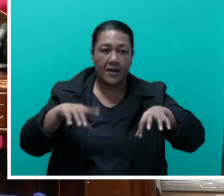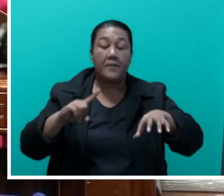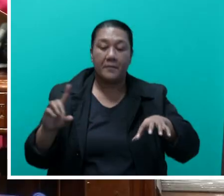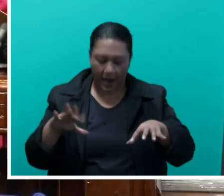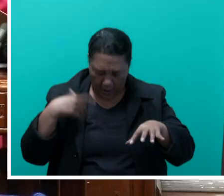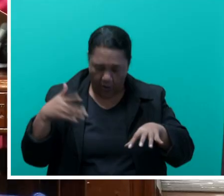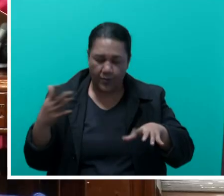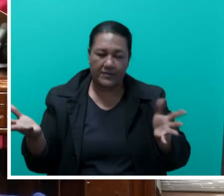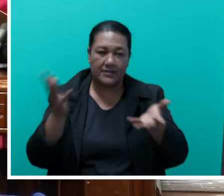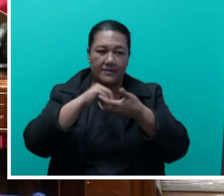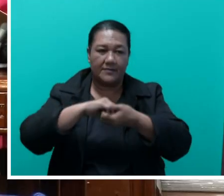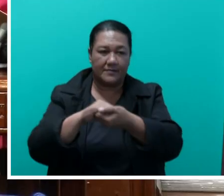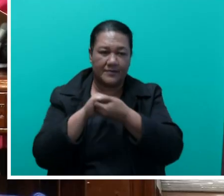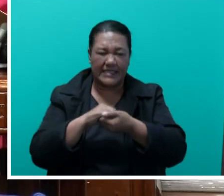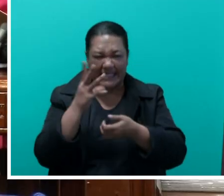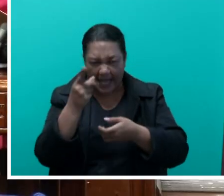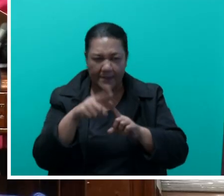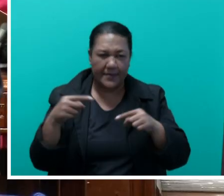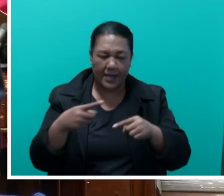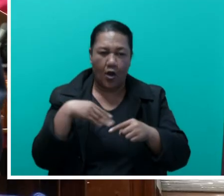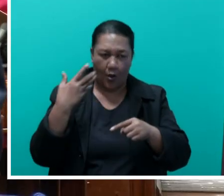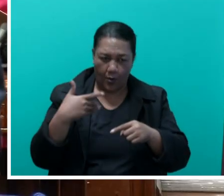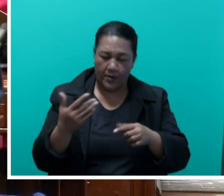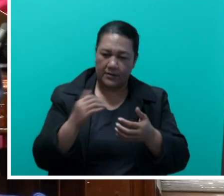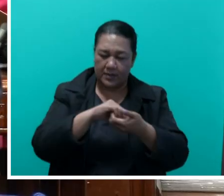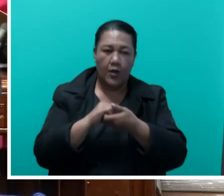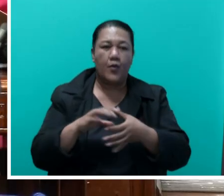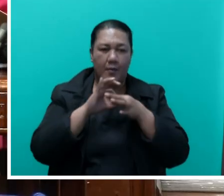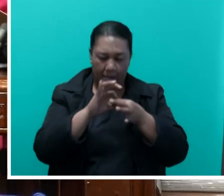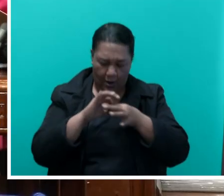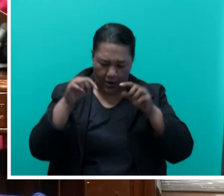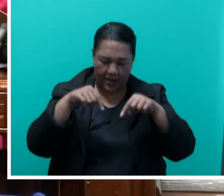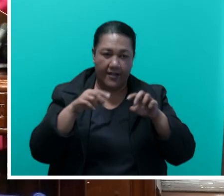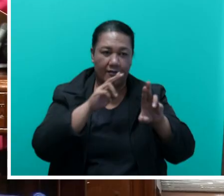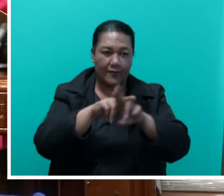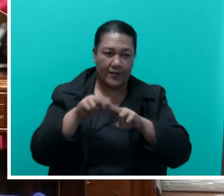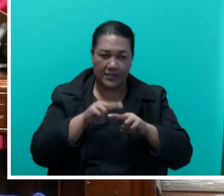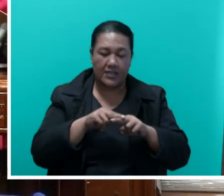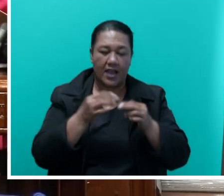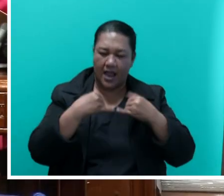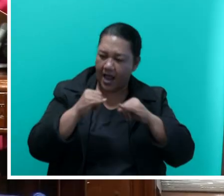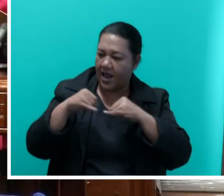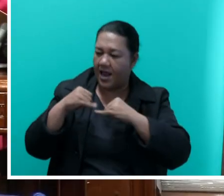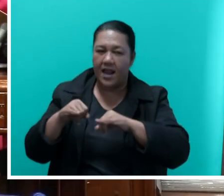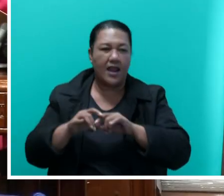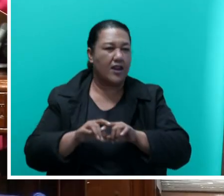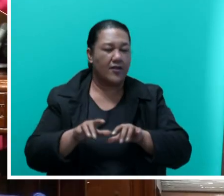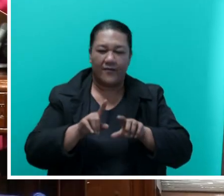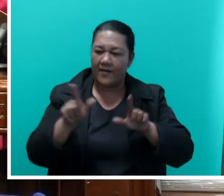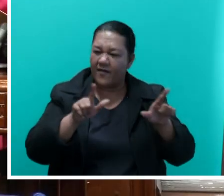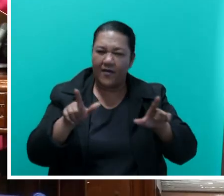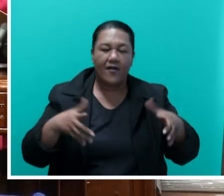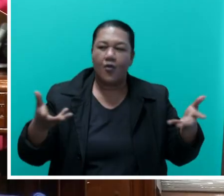something that should make us brothers, sisters, and neighbors. We belong to Fiji. These islands are home to all of